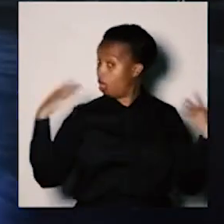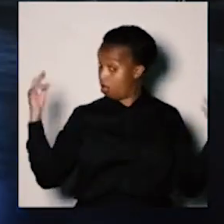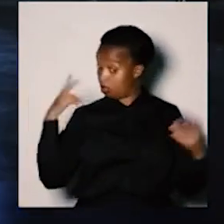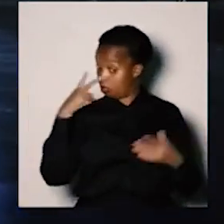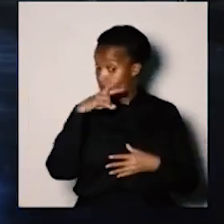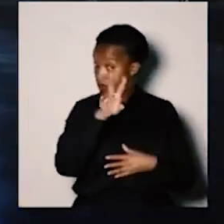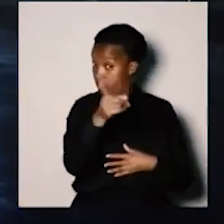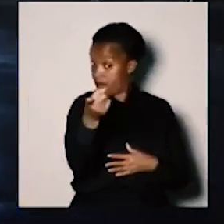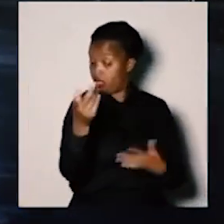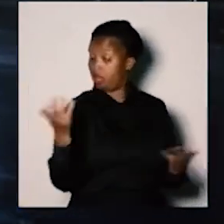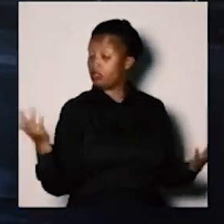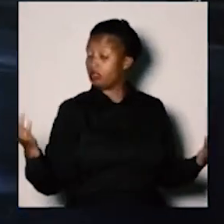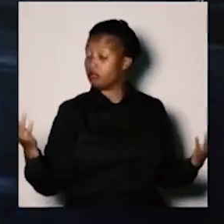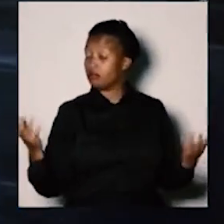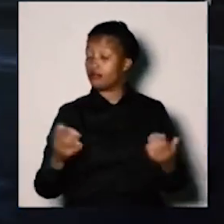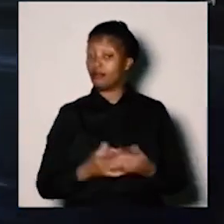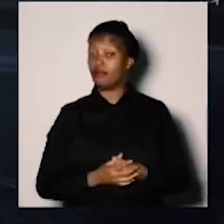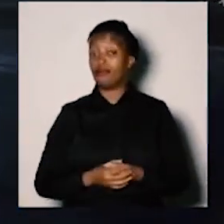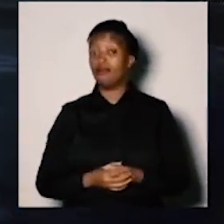But